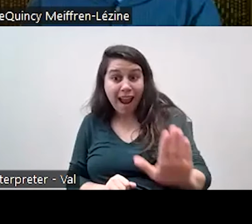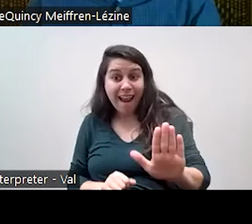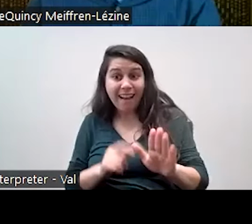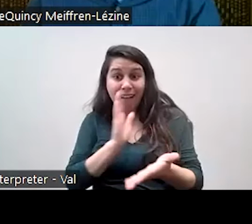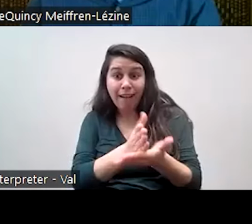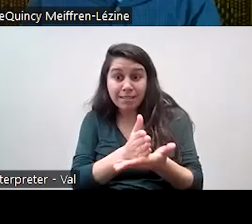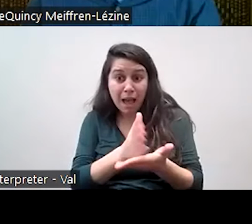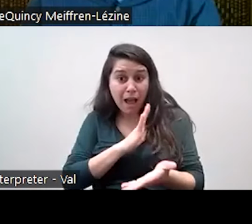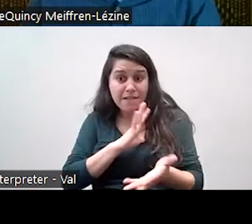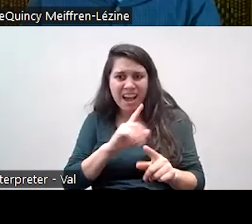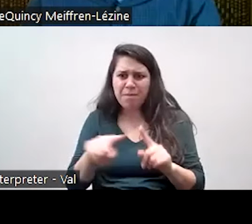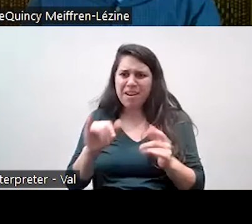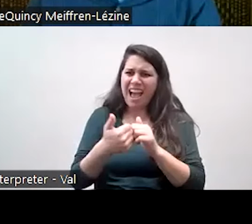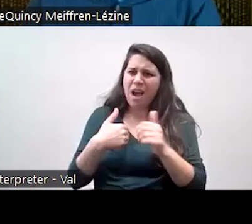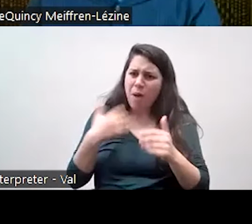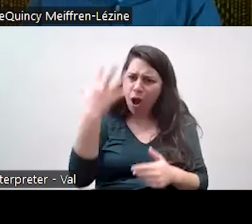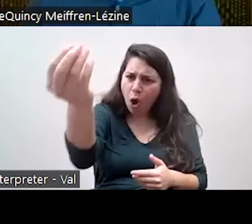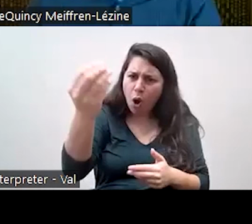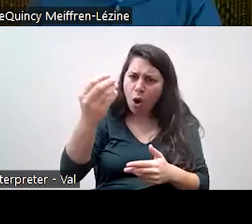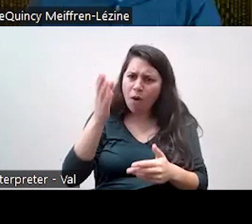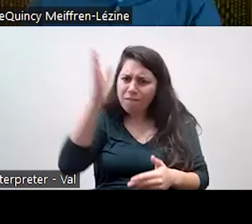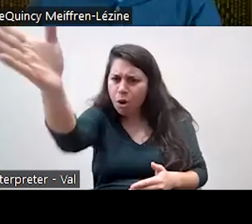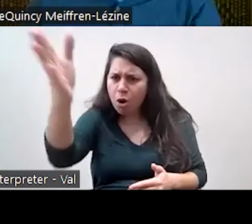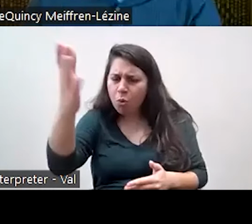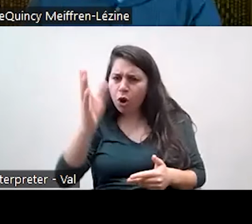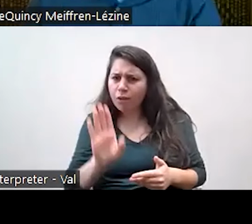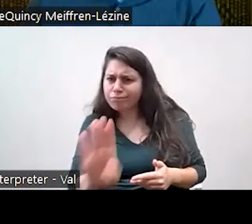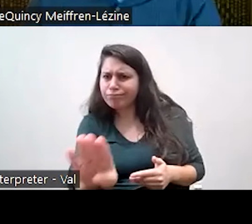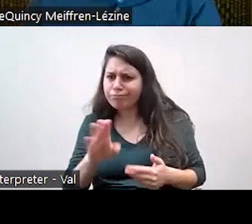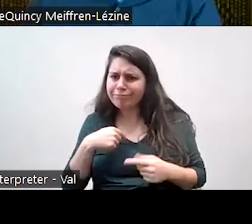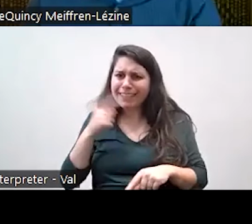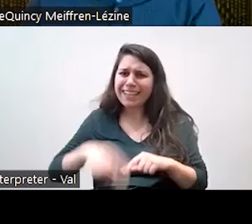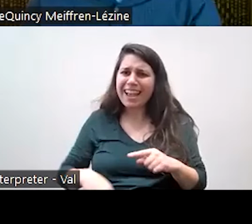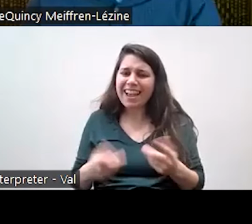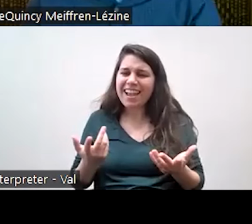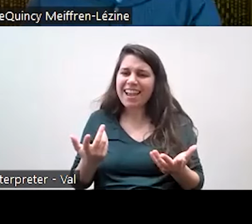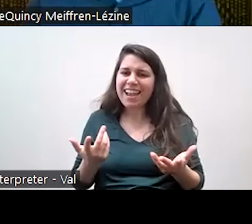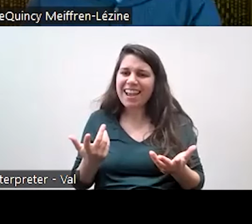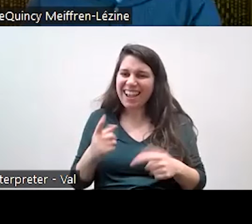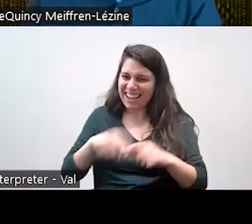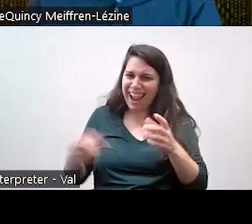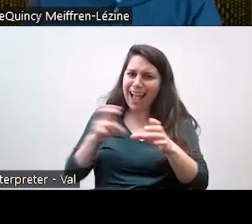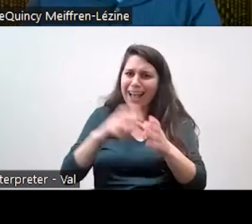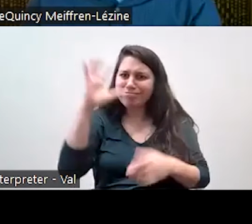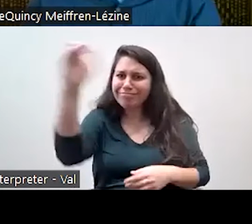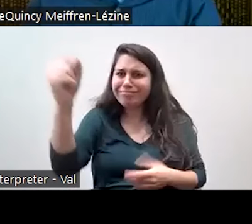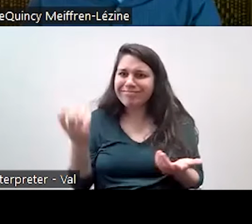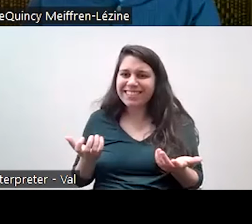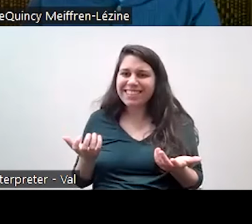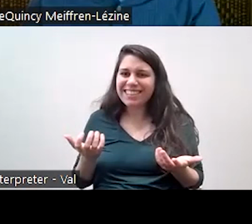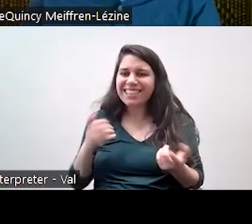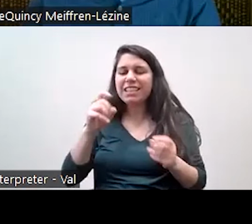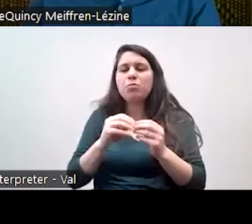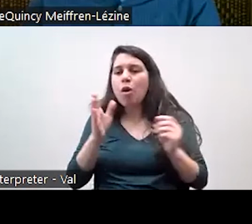something. But that's not going to be a really good way to get onto your road trip, because you need something that can have more